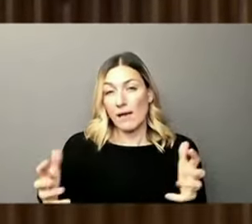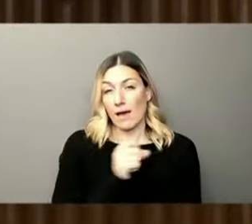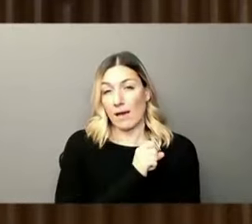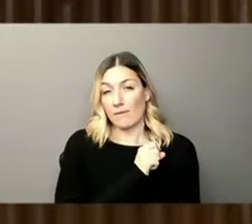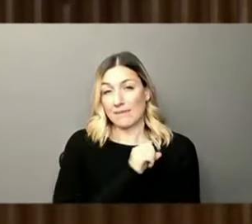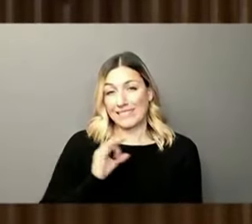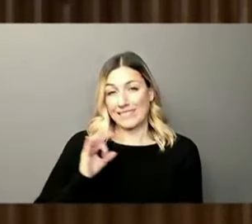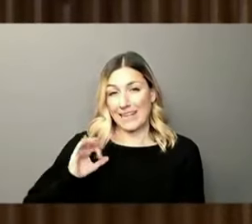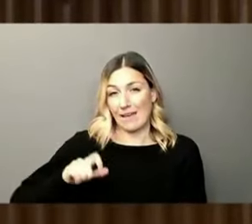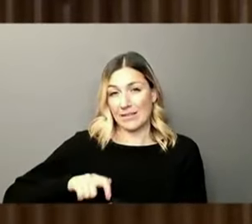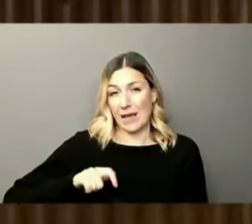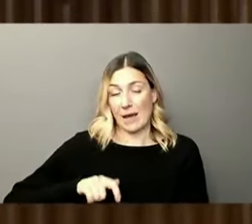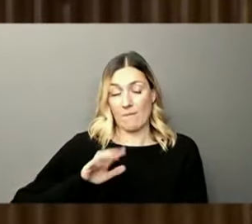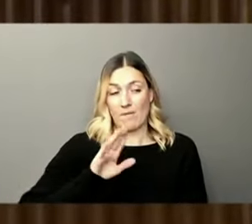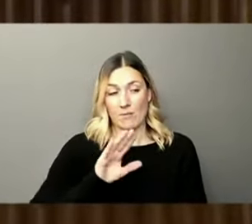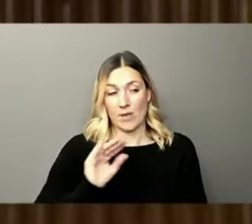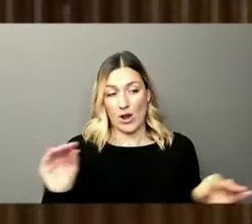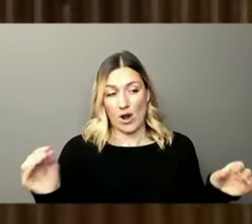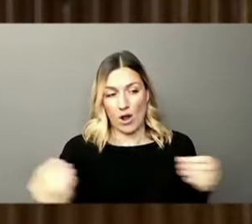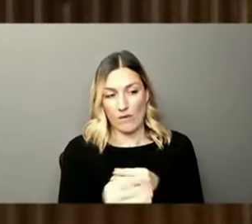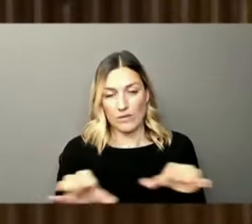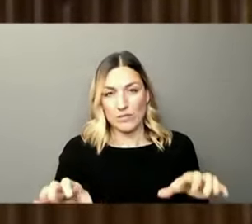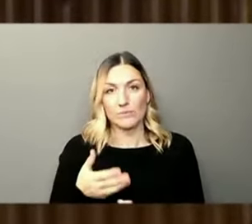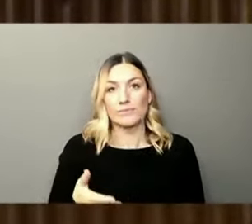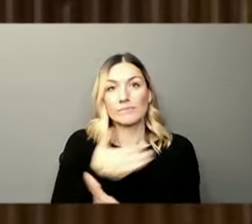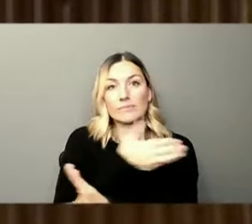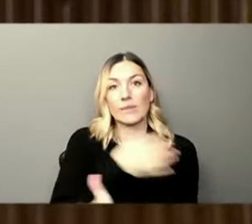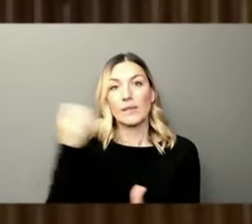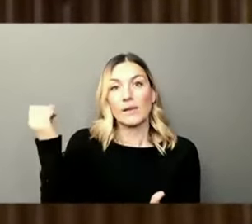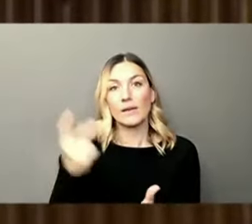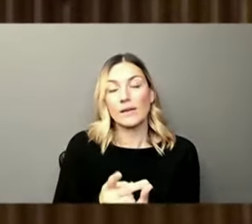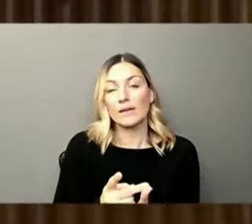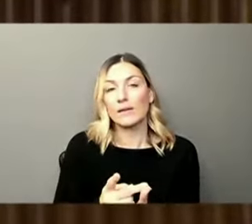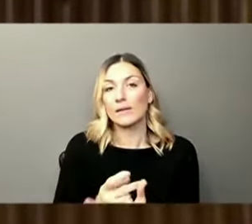their office as well to do prior authorizations, all of that.